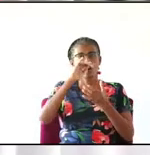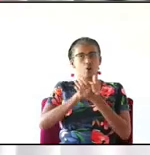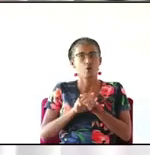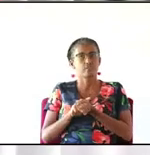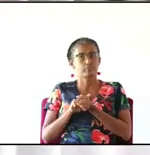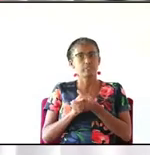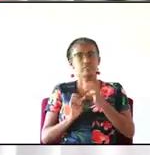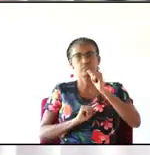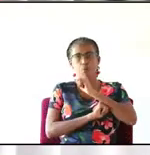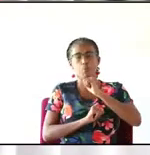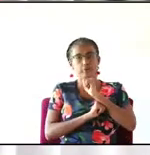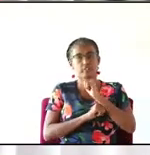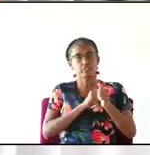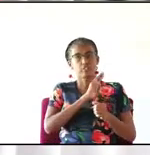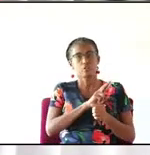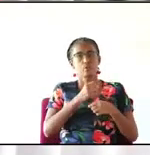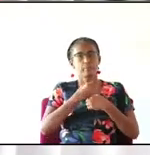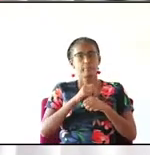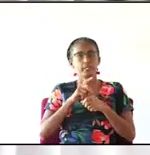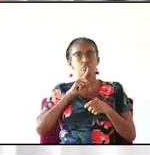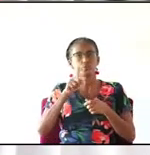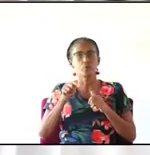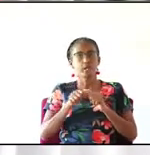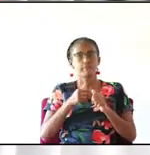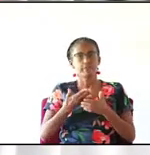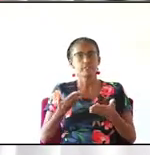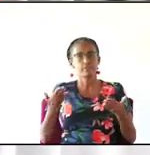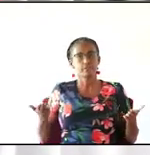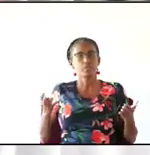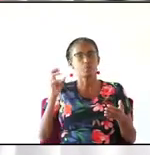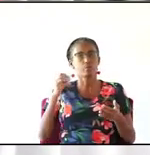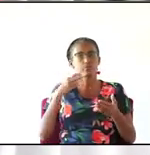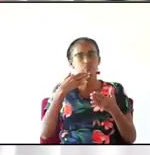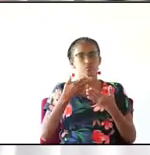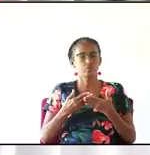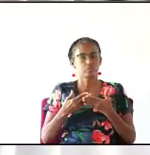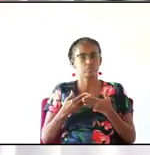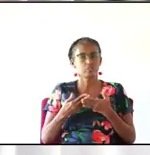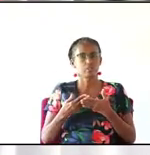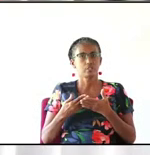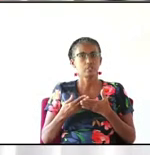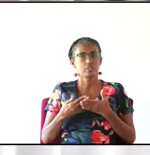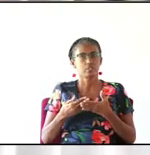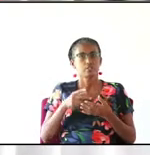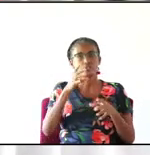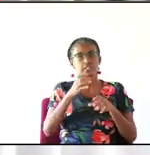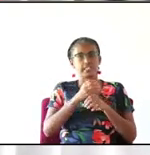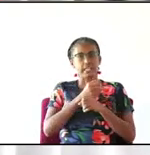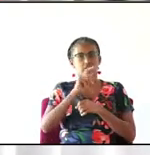know, supported me. He made sure everything was in place to really get the treatment that I